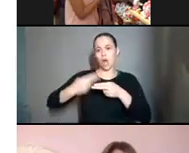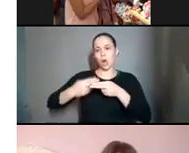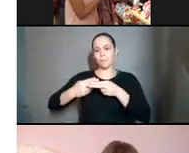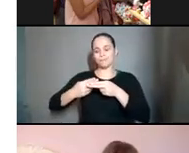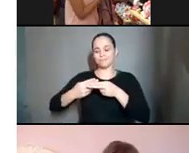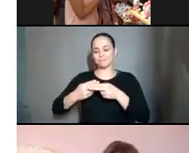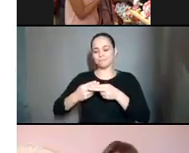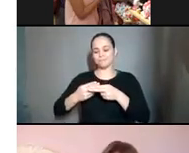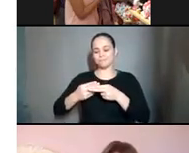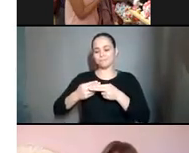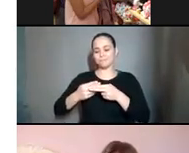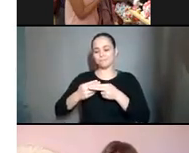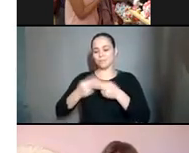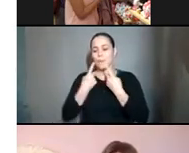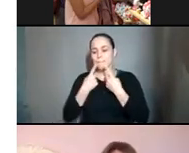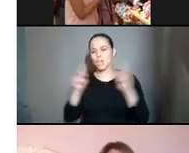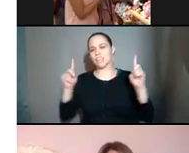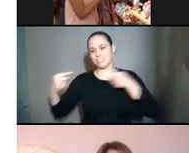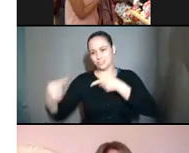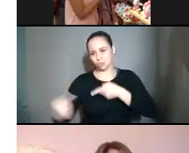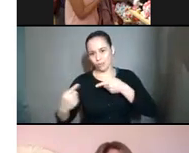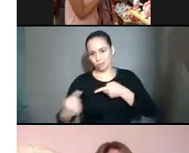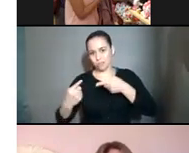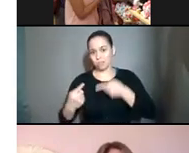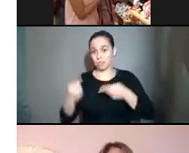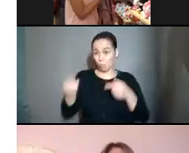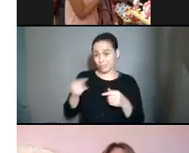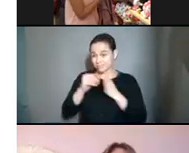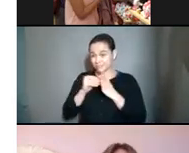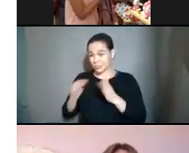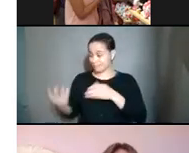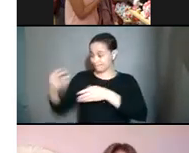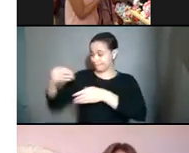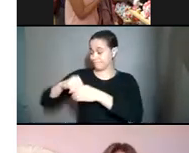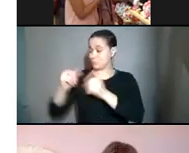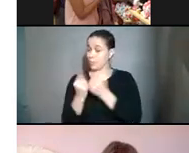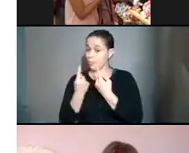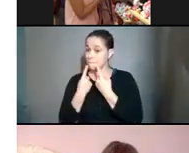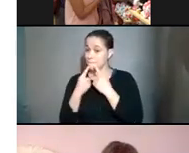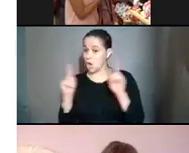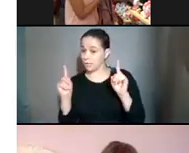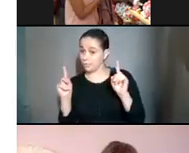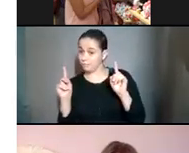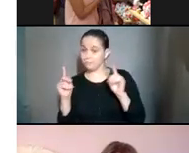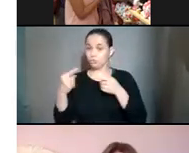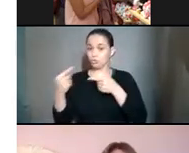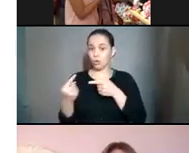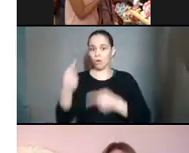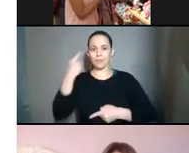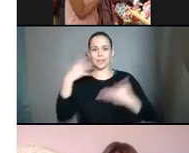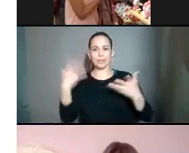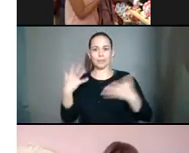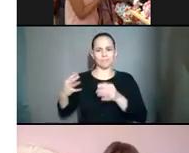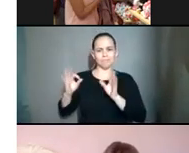child engages in productive struggle, you can think of it as the right spot for learning. It